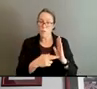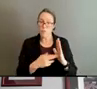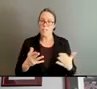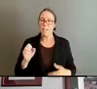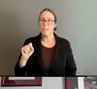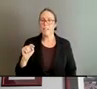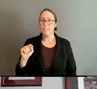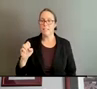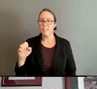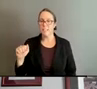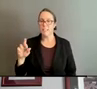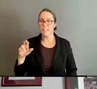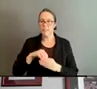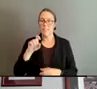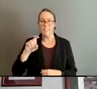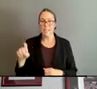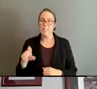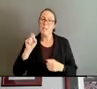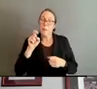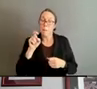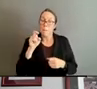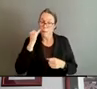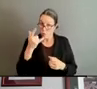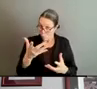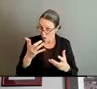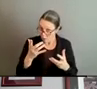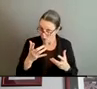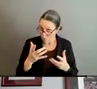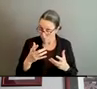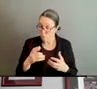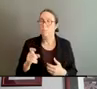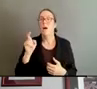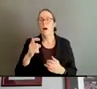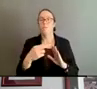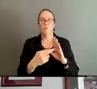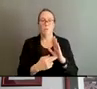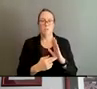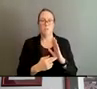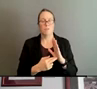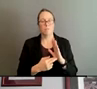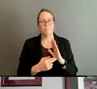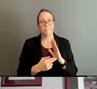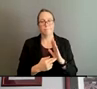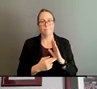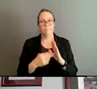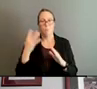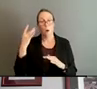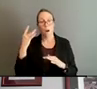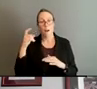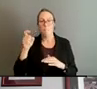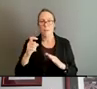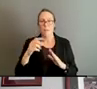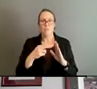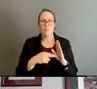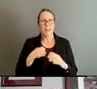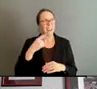STEER, that you make sure that you do keep, if you want to, make sure you do register because you do have to register.